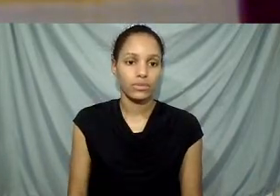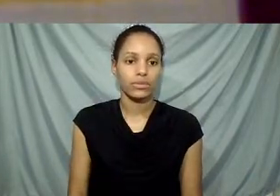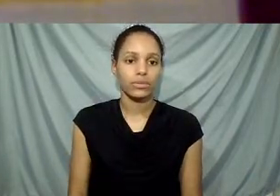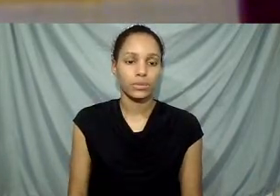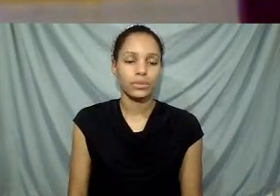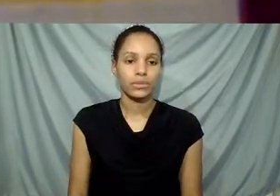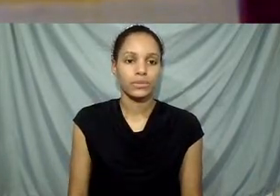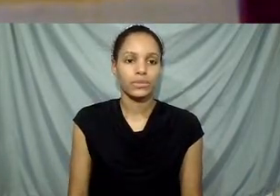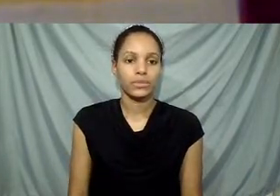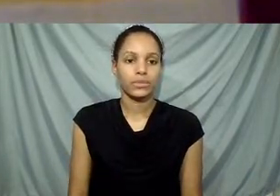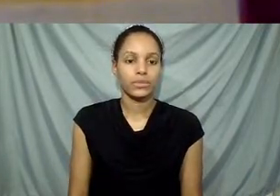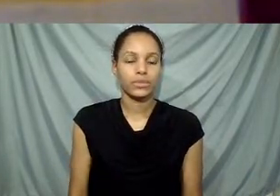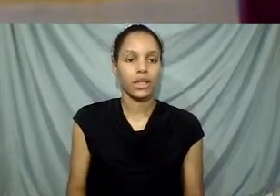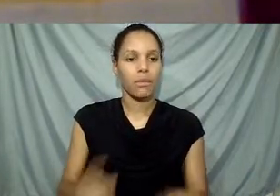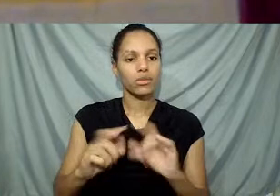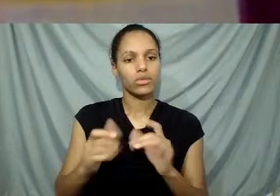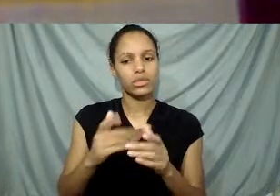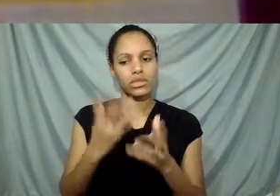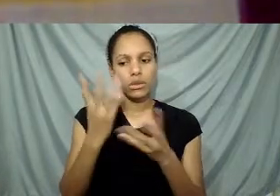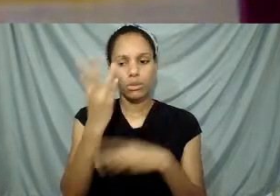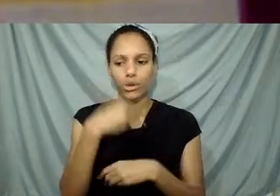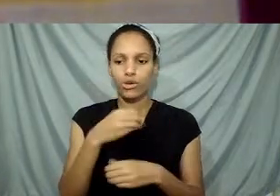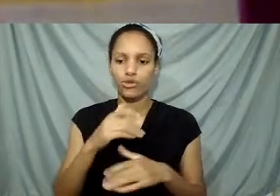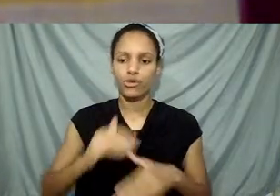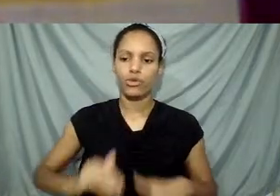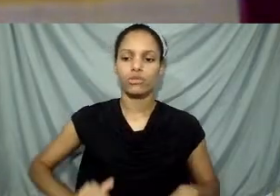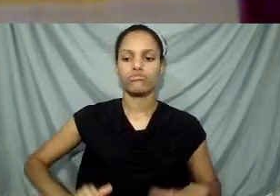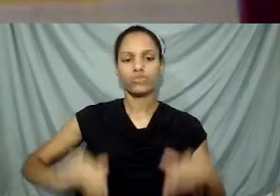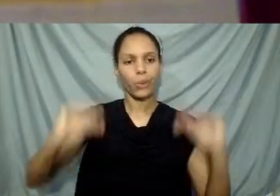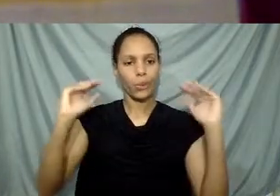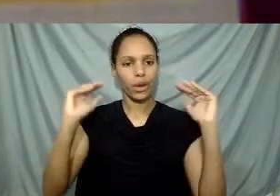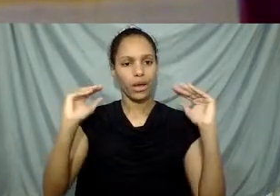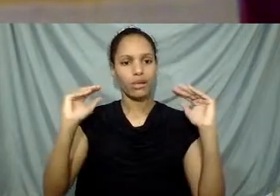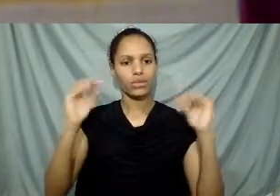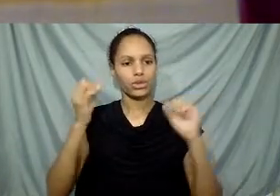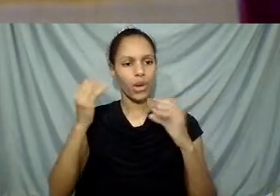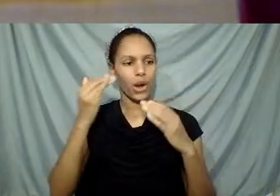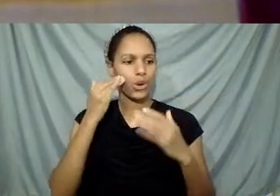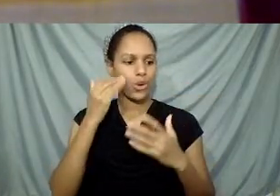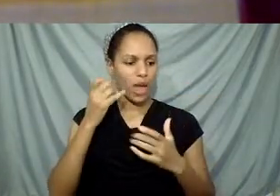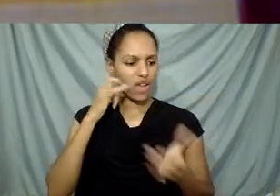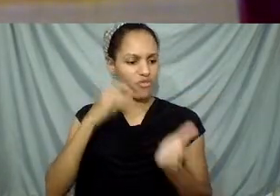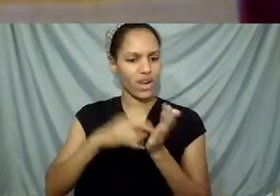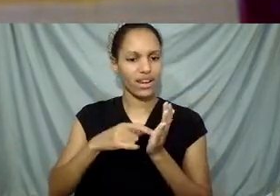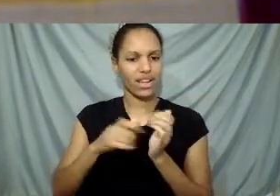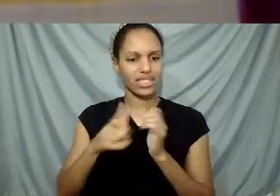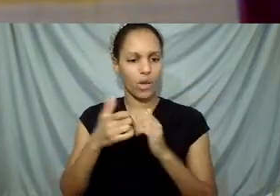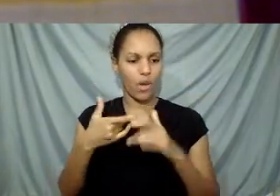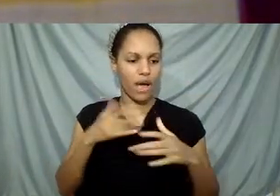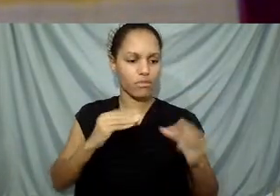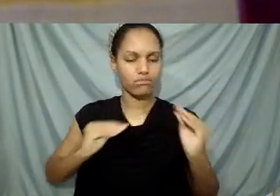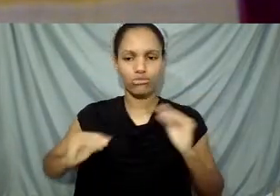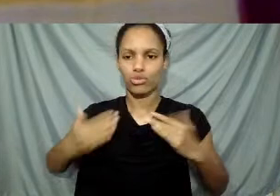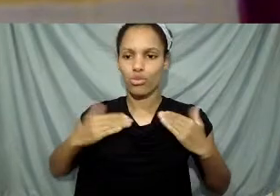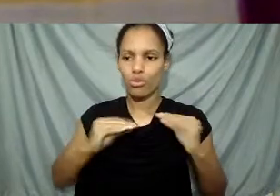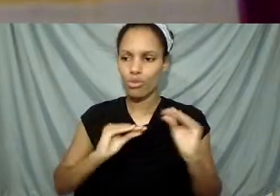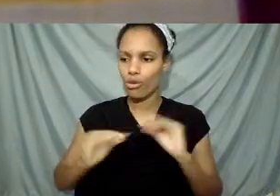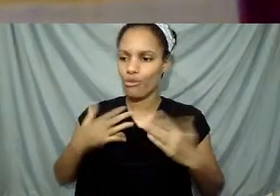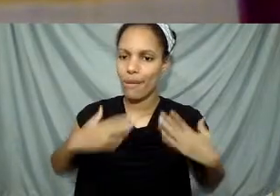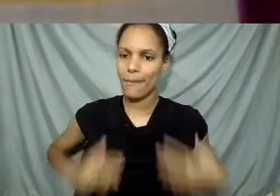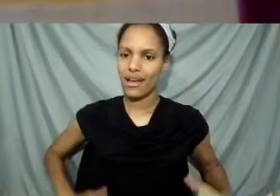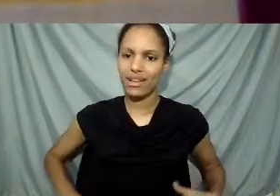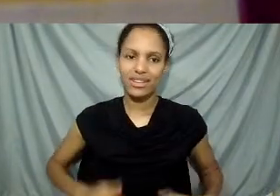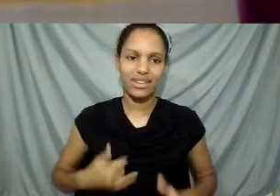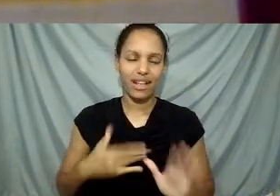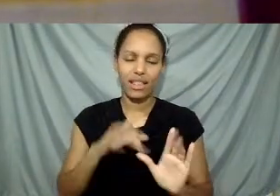upbringing that gave me the fundamentals of what it means to move my body the way I move my body. And Alvin